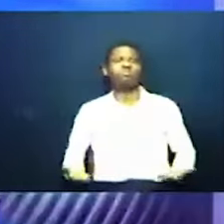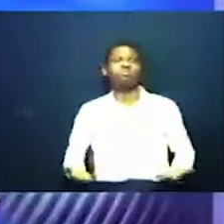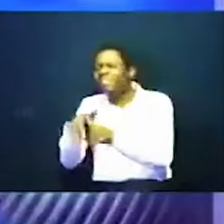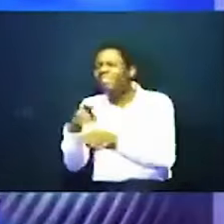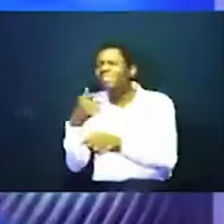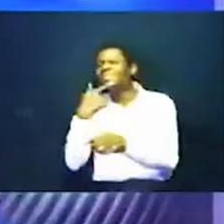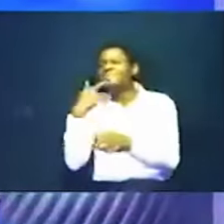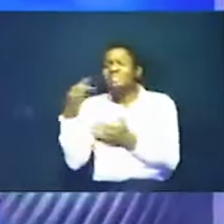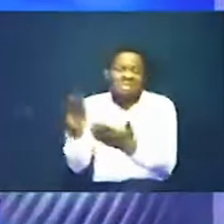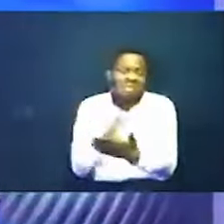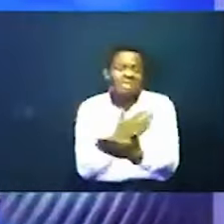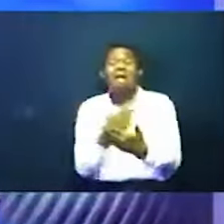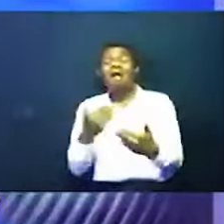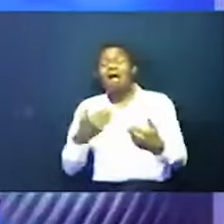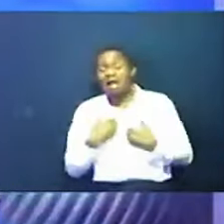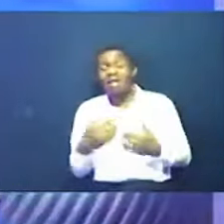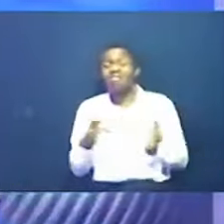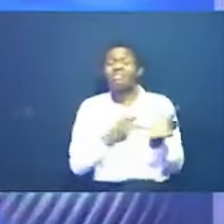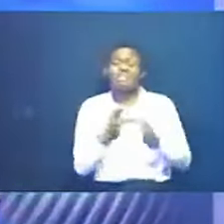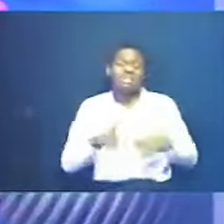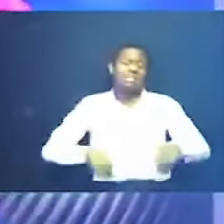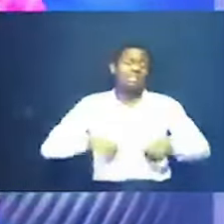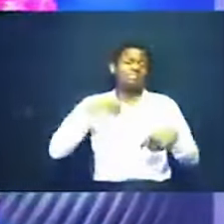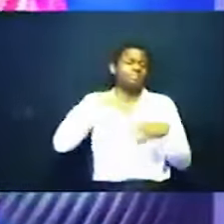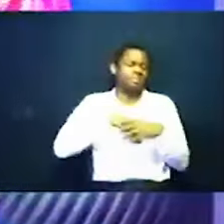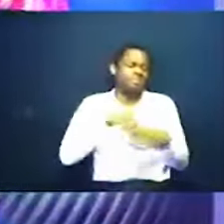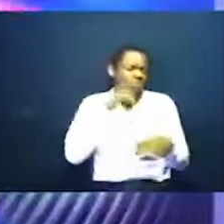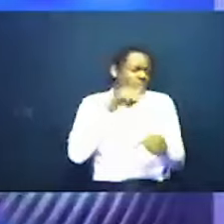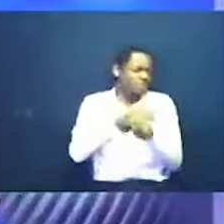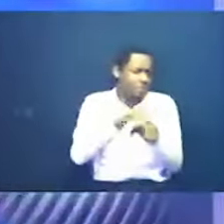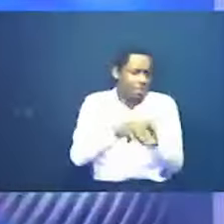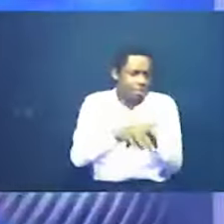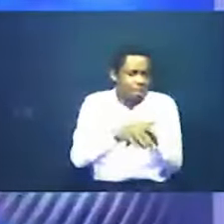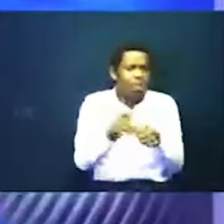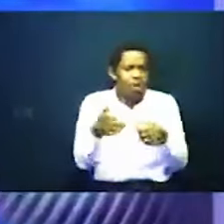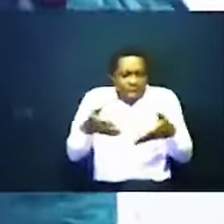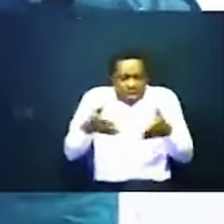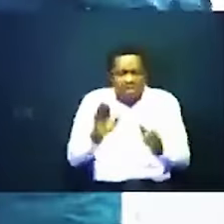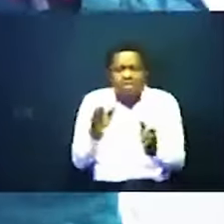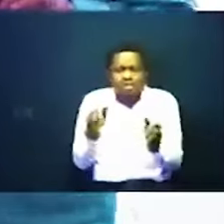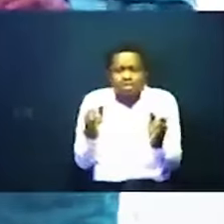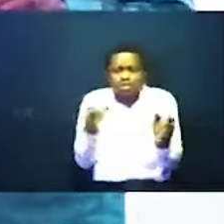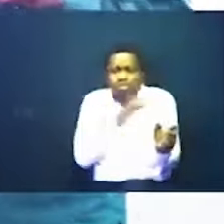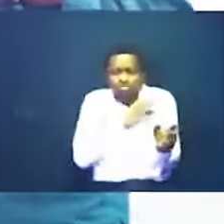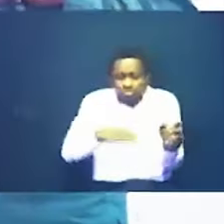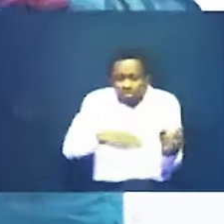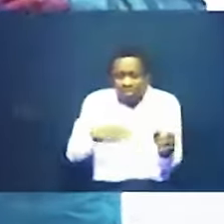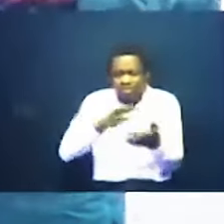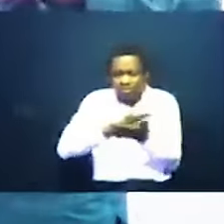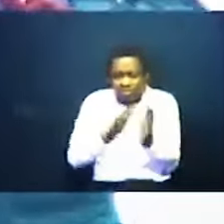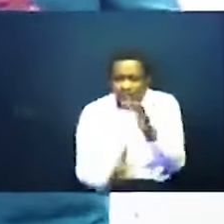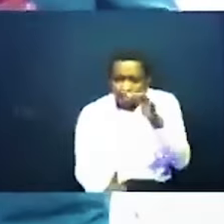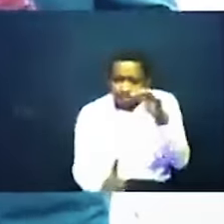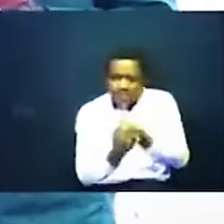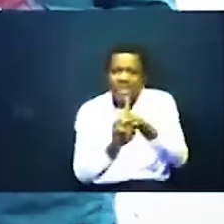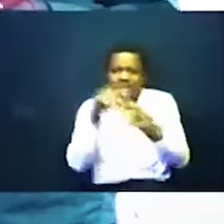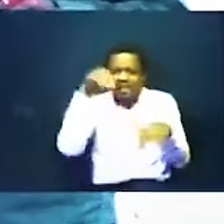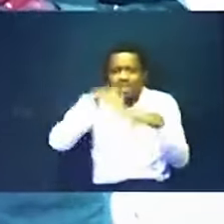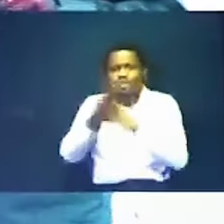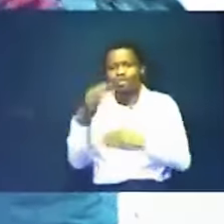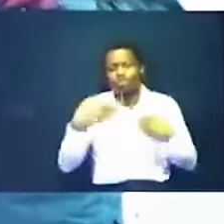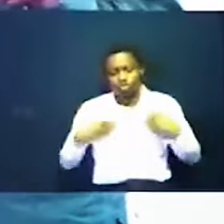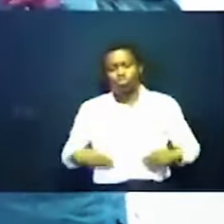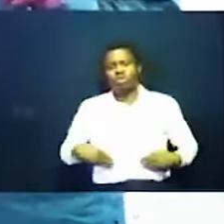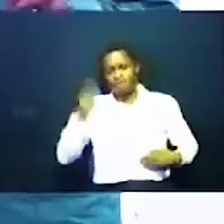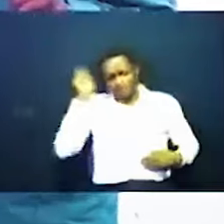or Timimo. Let Christ who is in you be seen in your body. Paul said, "My Christ who is in you." Onedi ewo